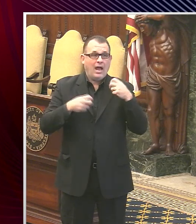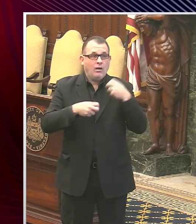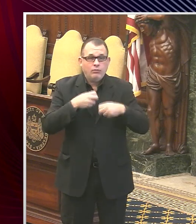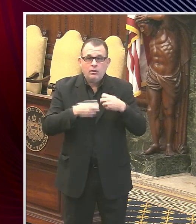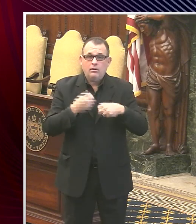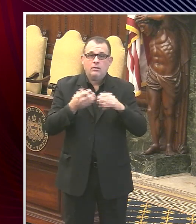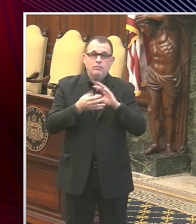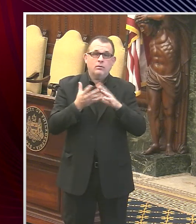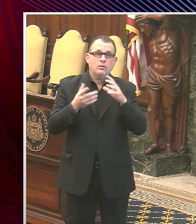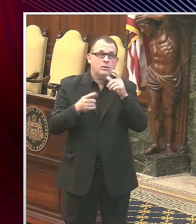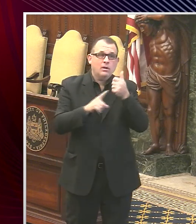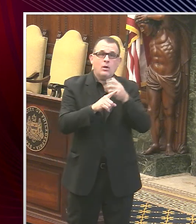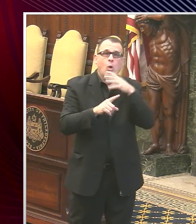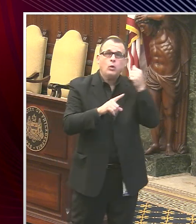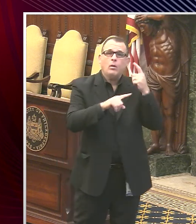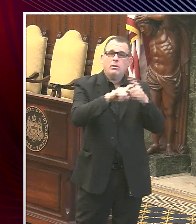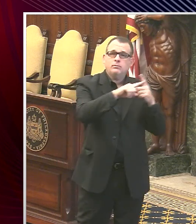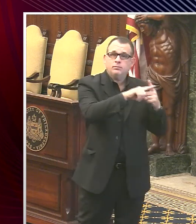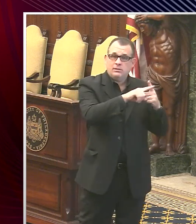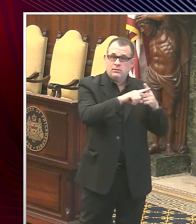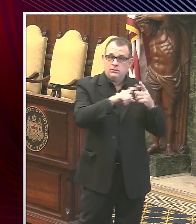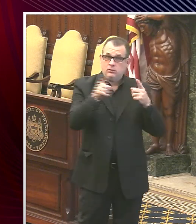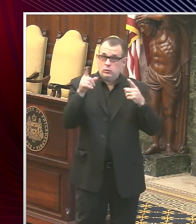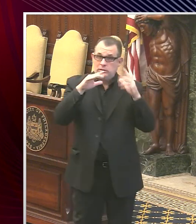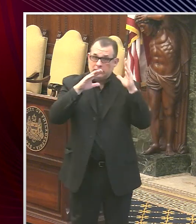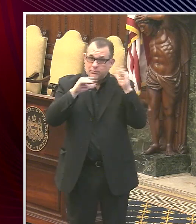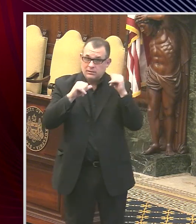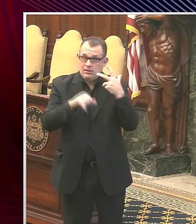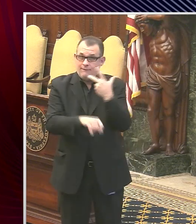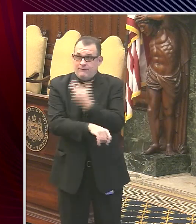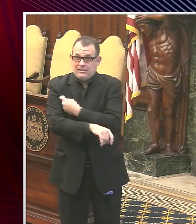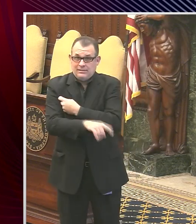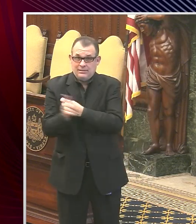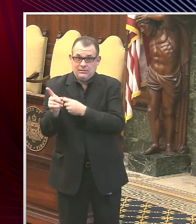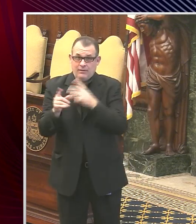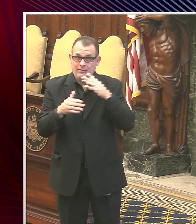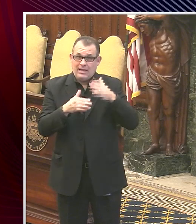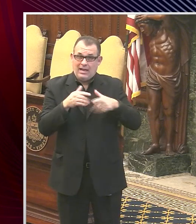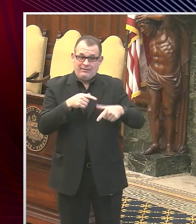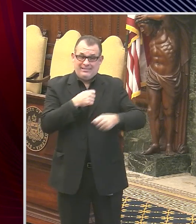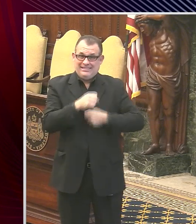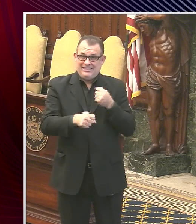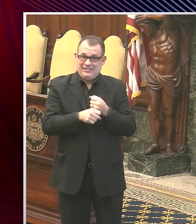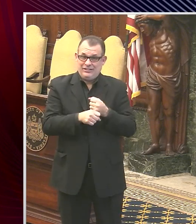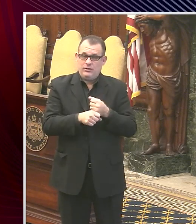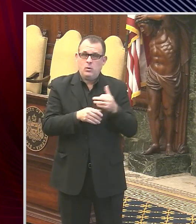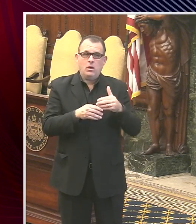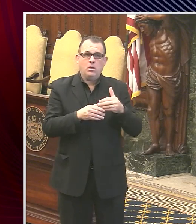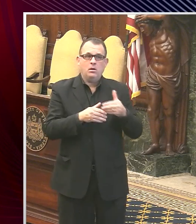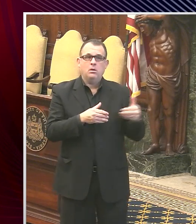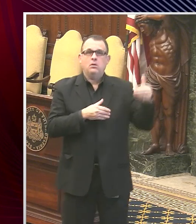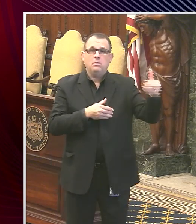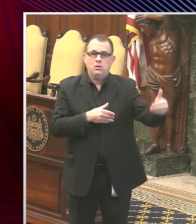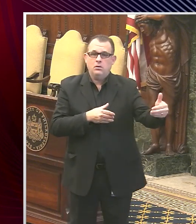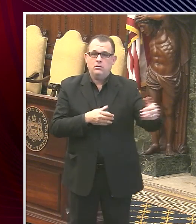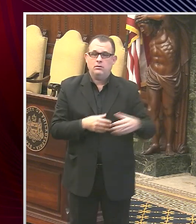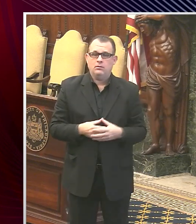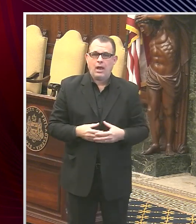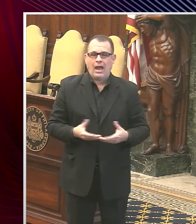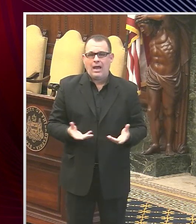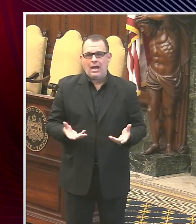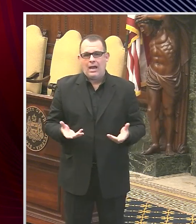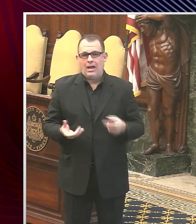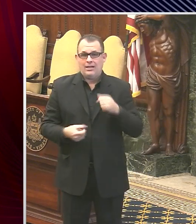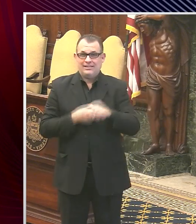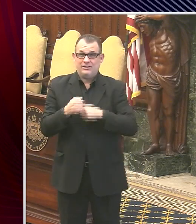to be possibly receiving a vaccine by the end of the year or soon thereafter? Not likely by